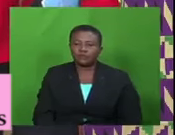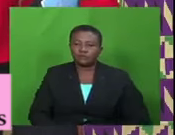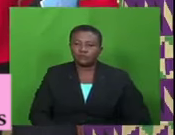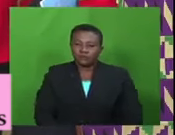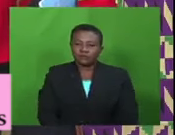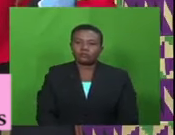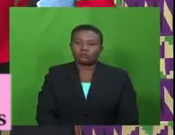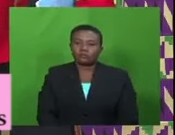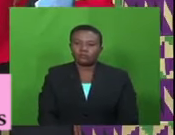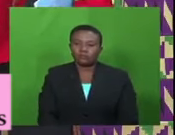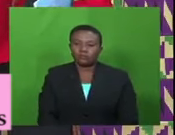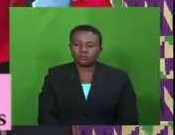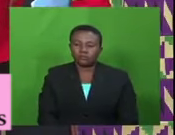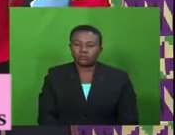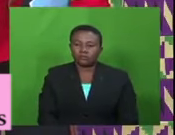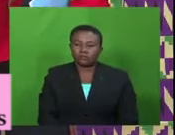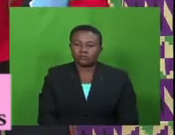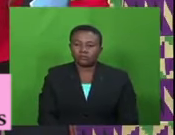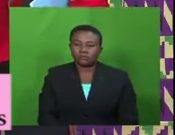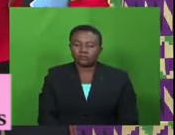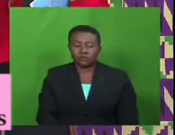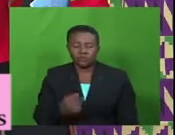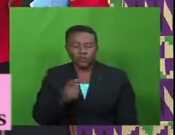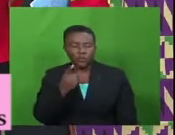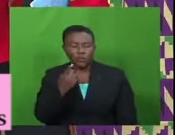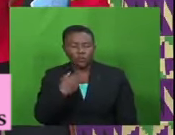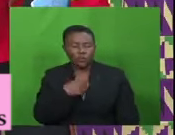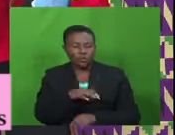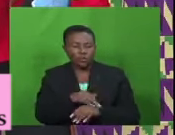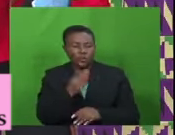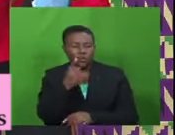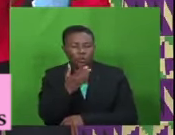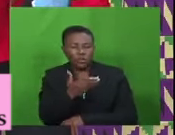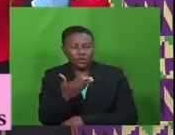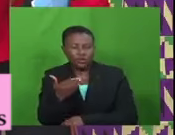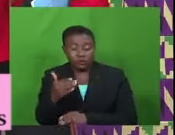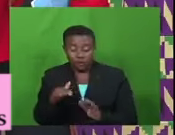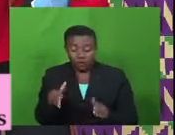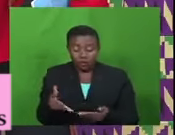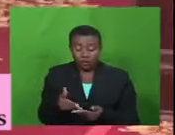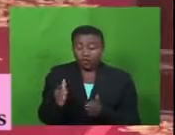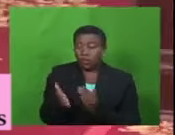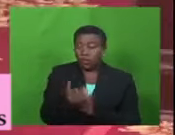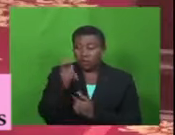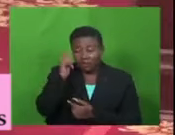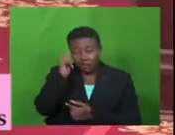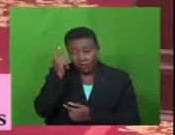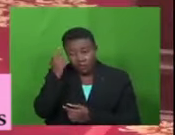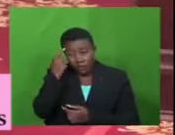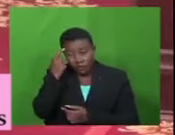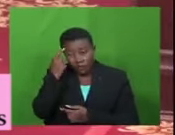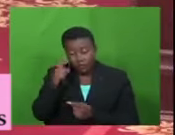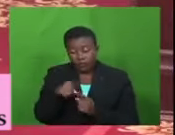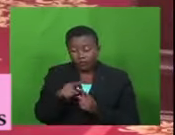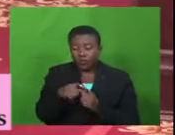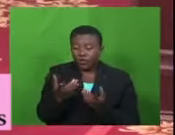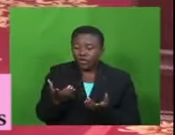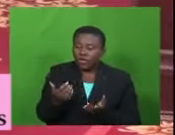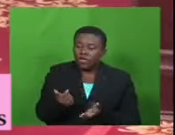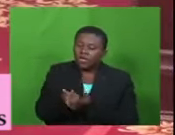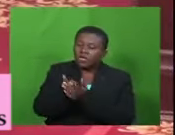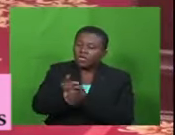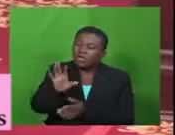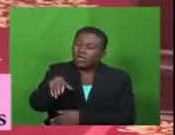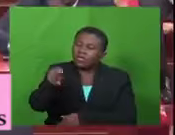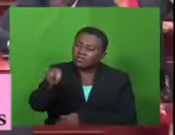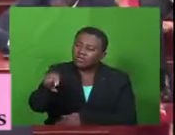I want at this stage to make mention of one particular program that has been introduced by the government to address the needs of the youth and women, the